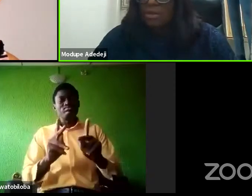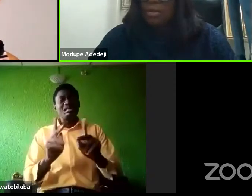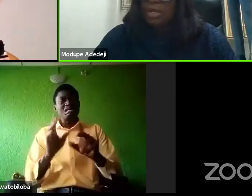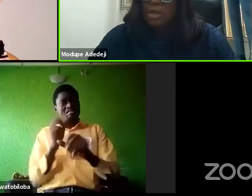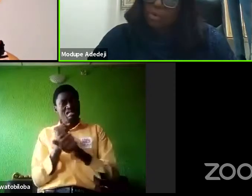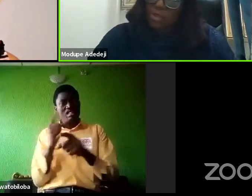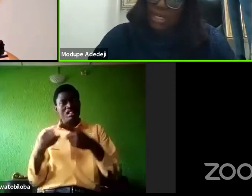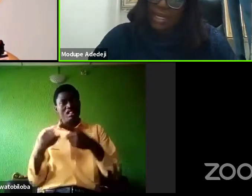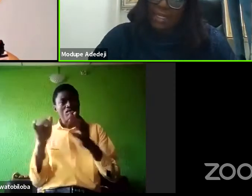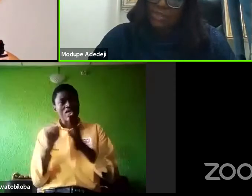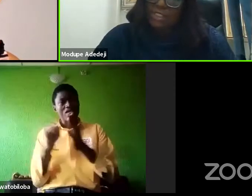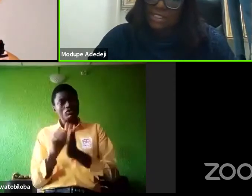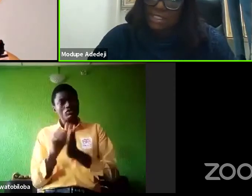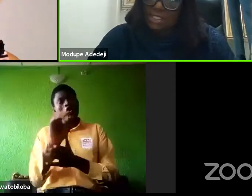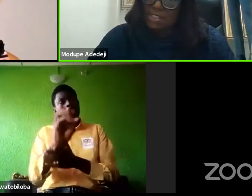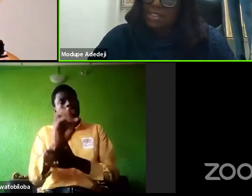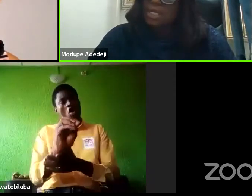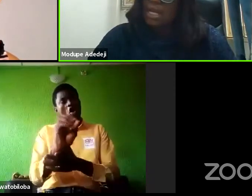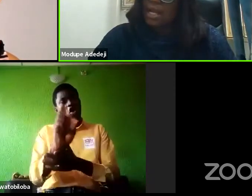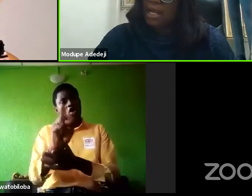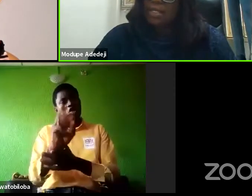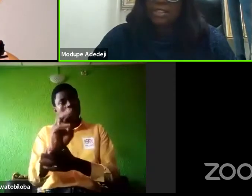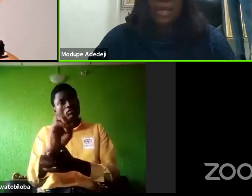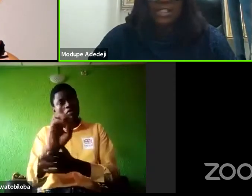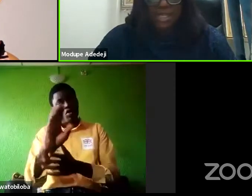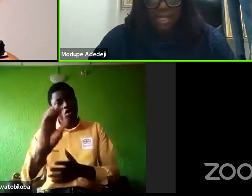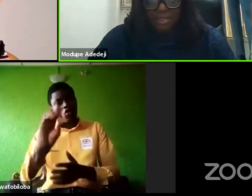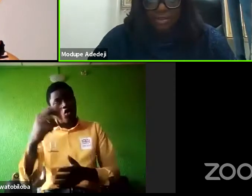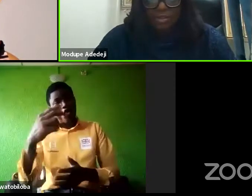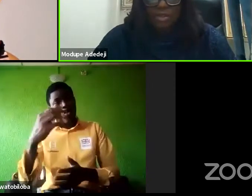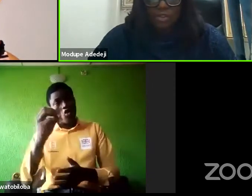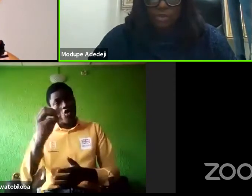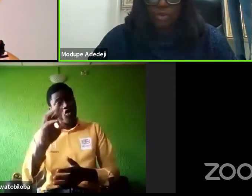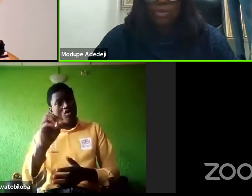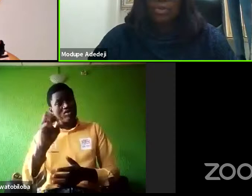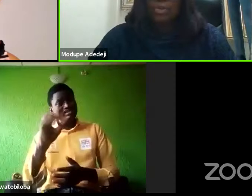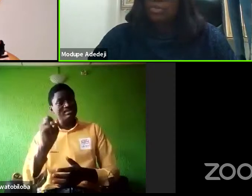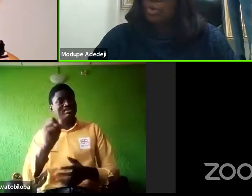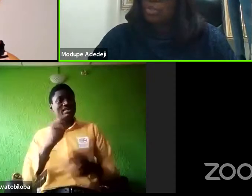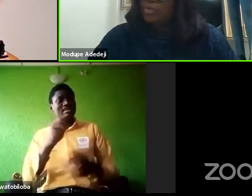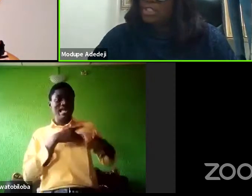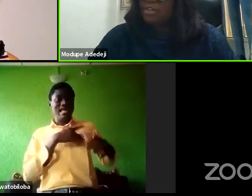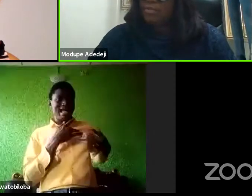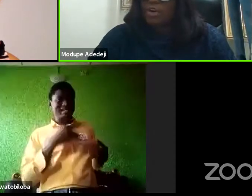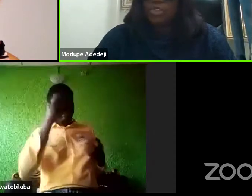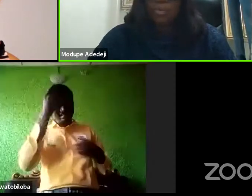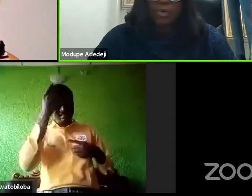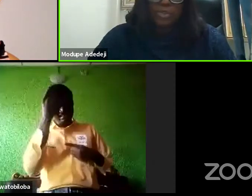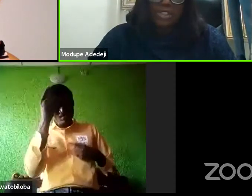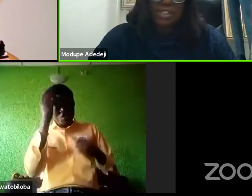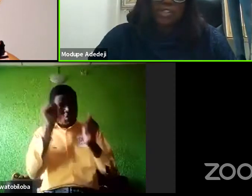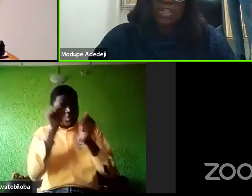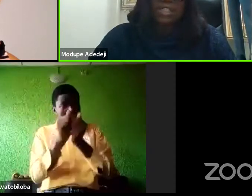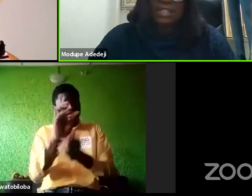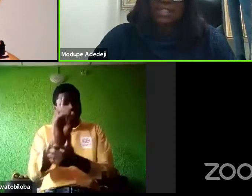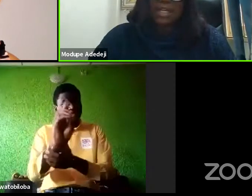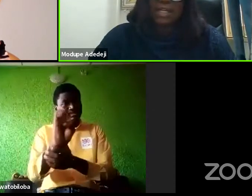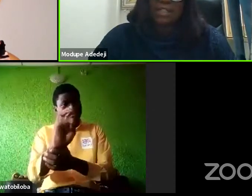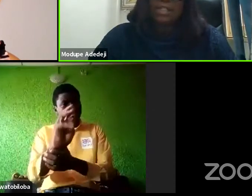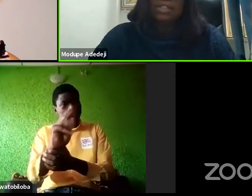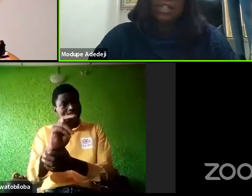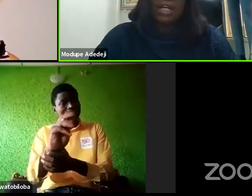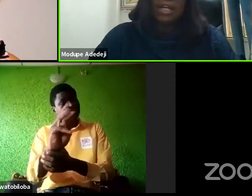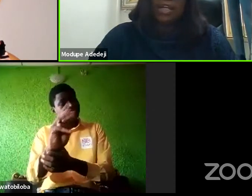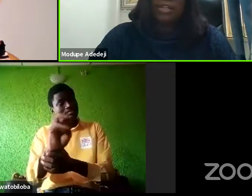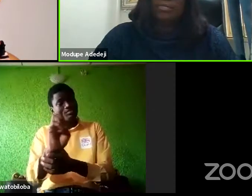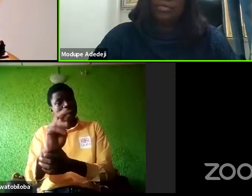Osteoporosis, coronary artery disease, and dementia, you know. So the reason for osteoporosis is just that